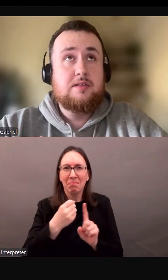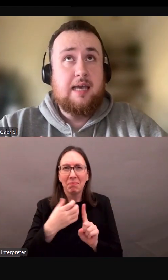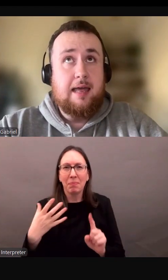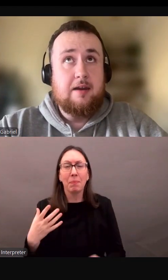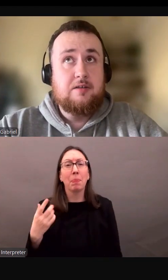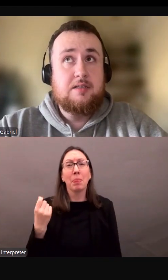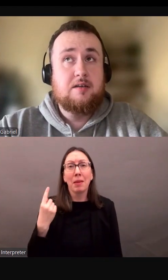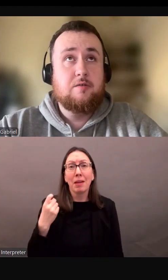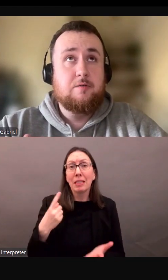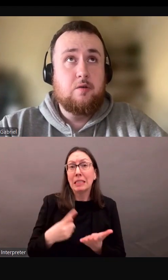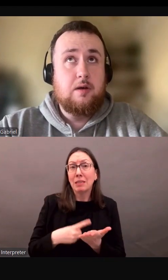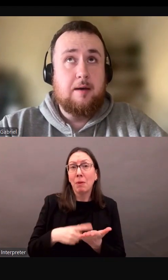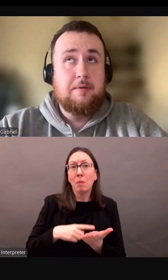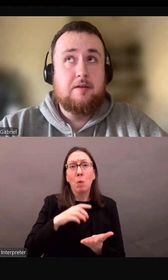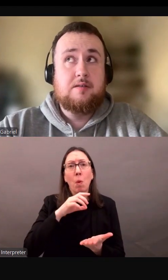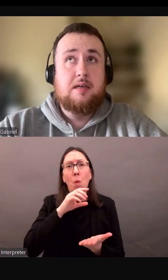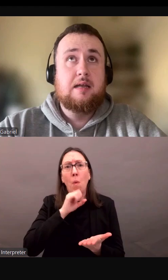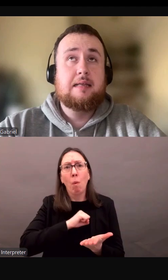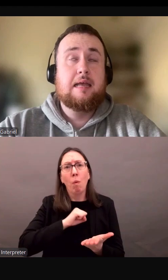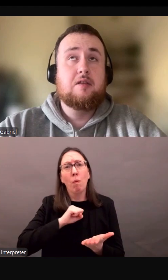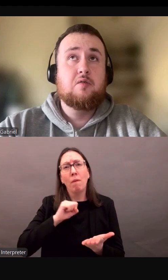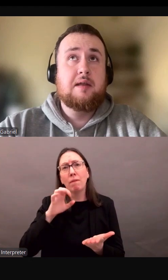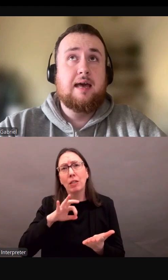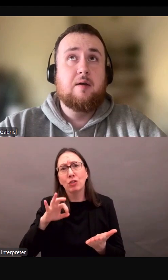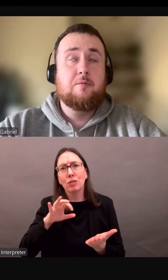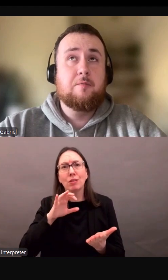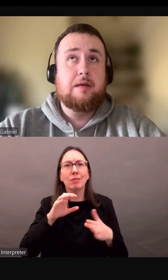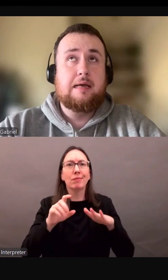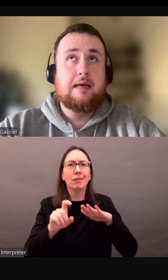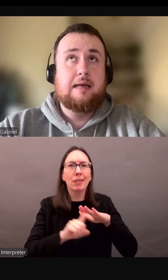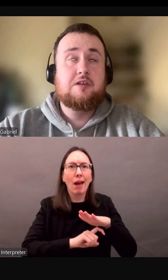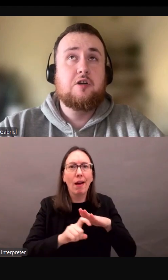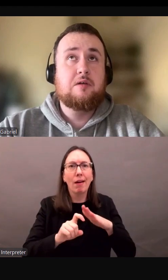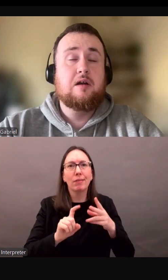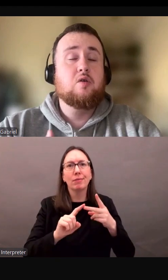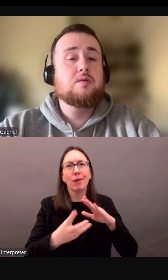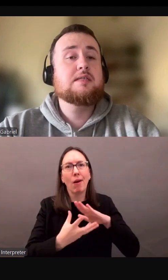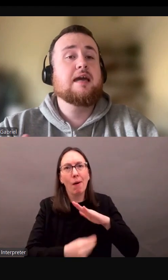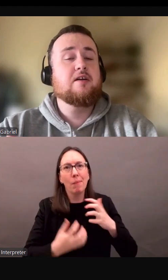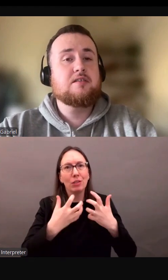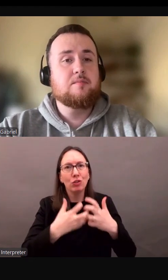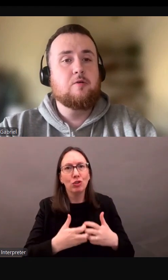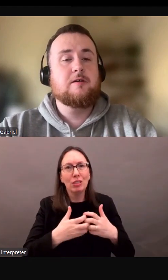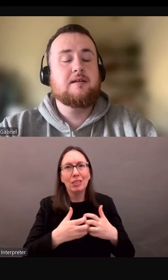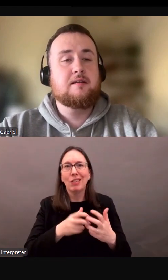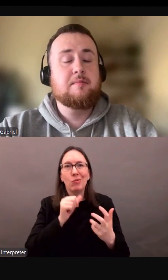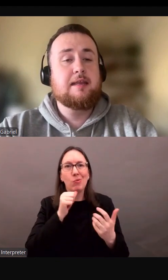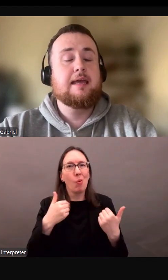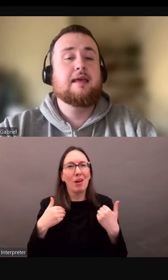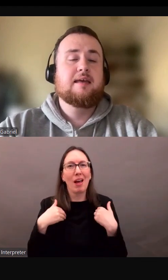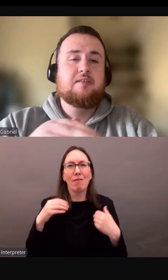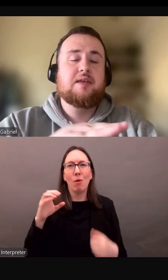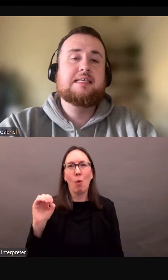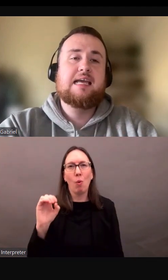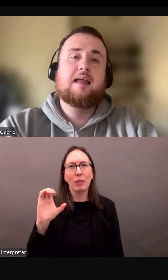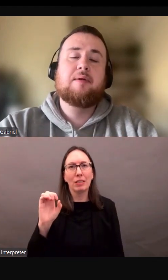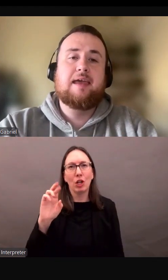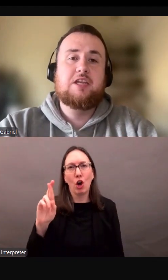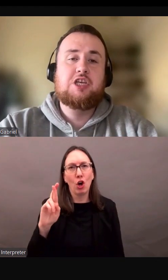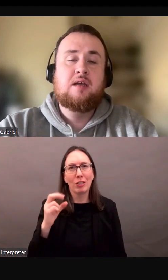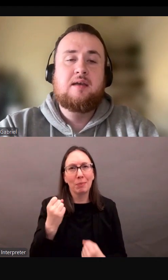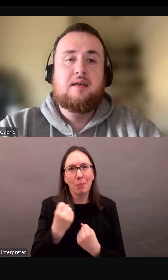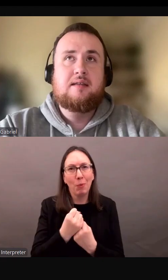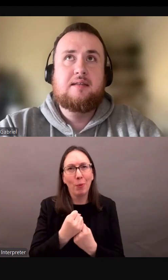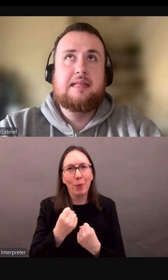older scanners or photocopiers, they don't have a term called OCR supported, meaning if they scan a